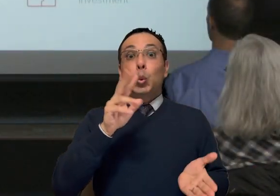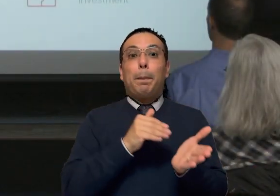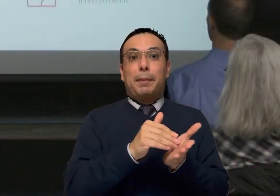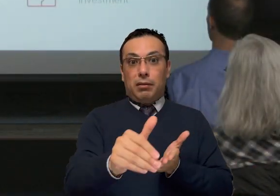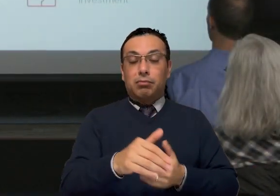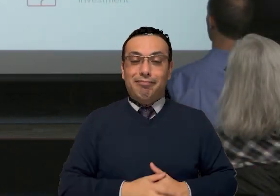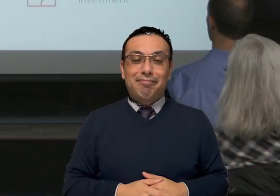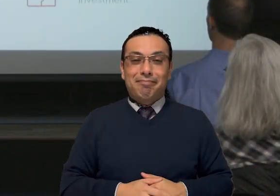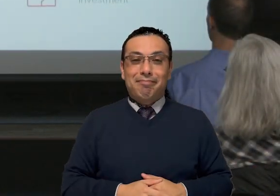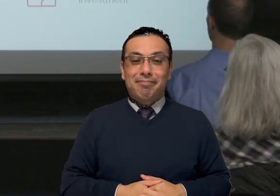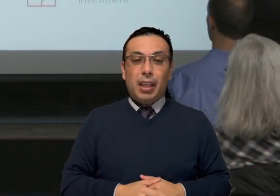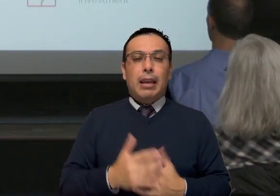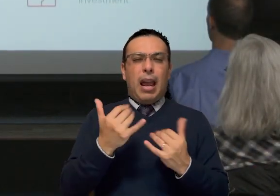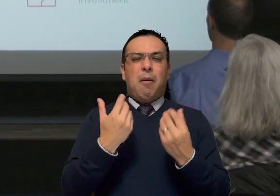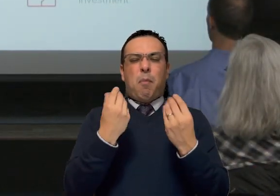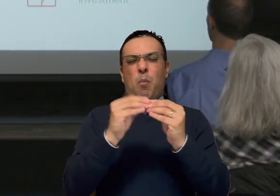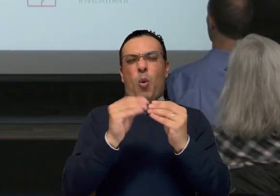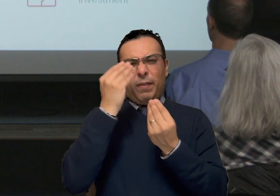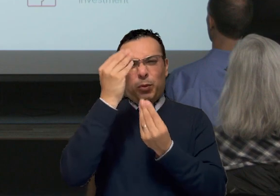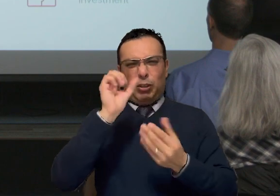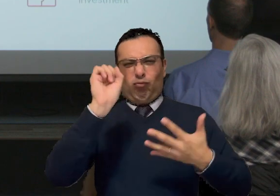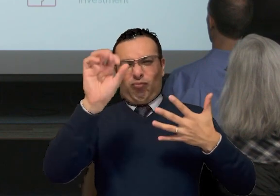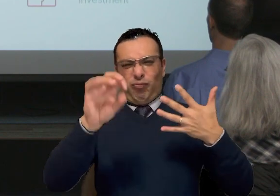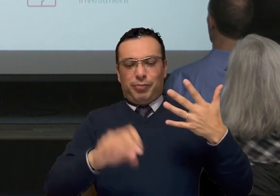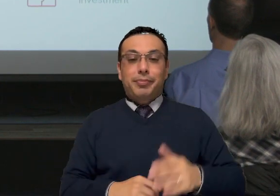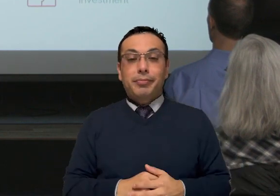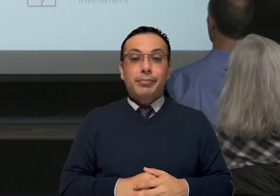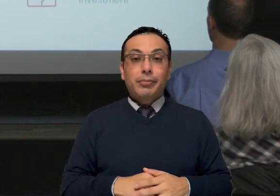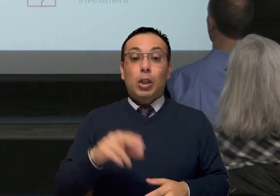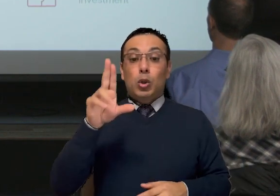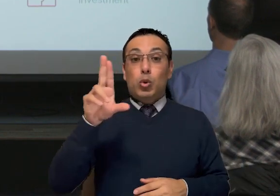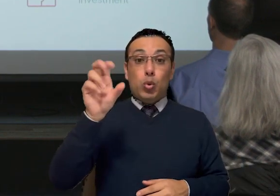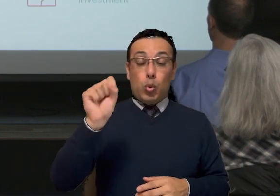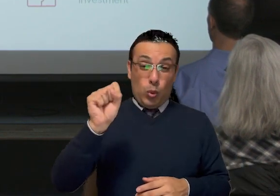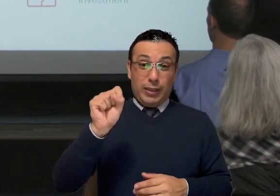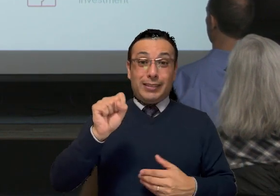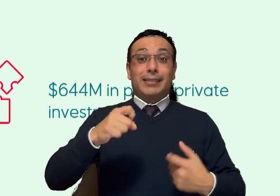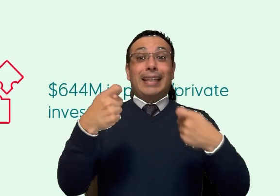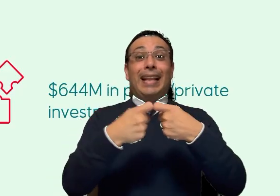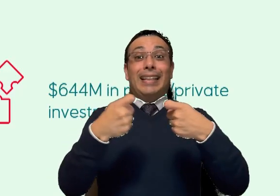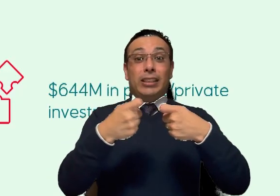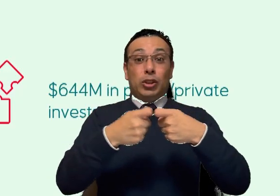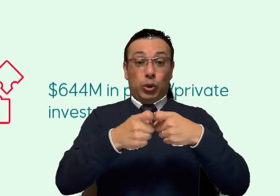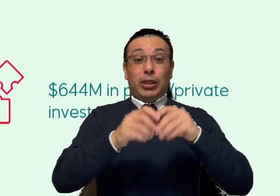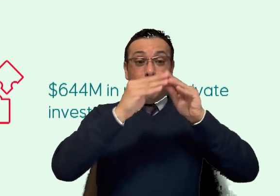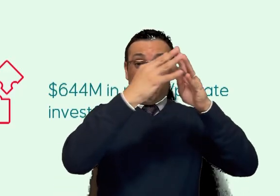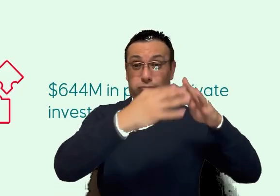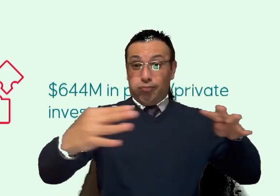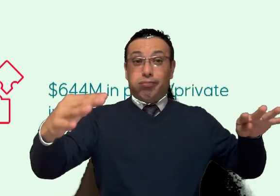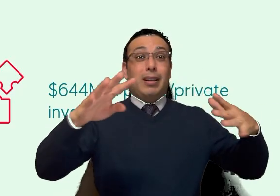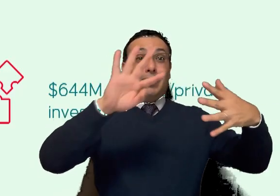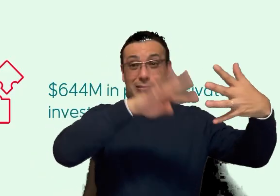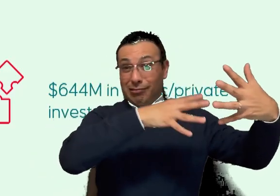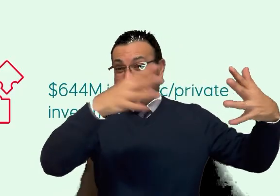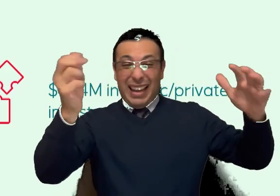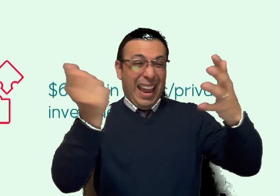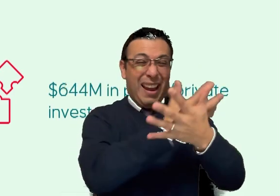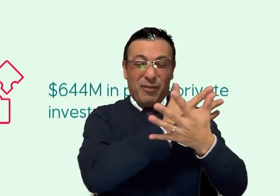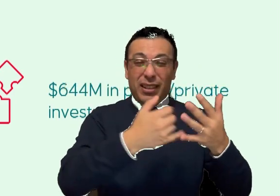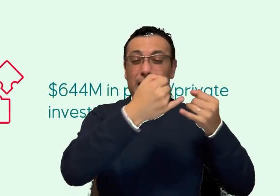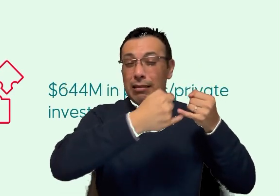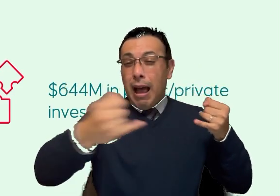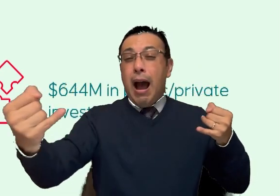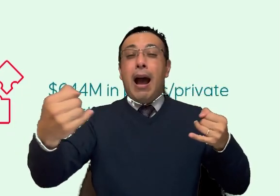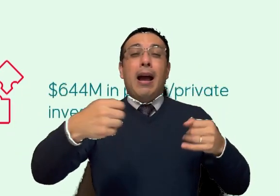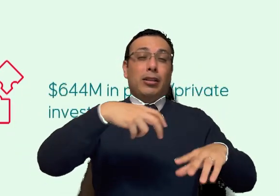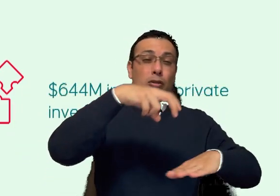let's dive into some other numbers. So first, the U.S. electricity grid, and by that I mean power lines, substations, and supporting equipment,